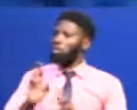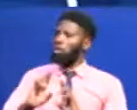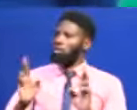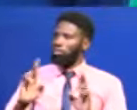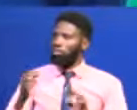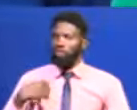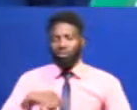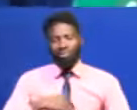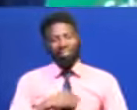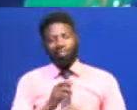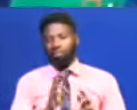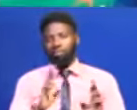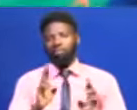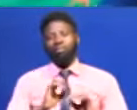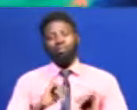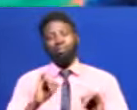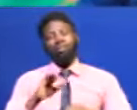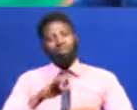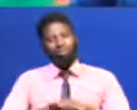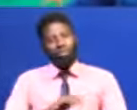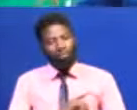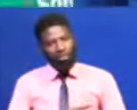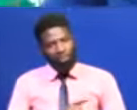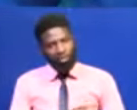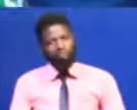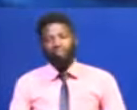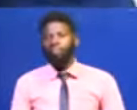best. Good luck. Thank you. Yes.